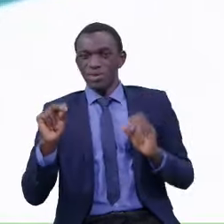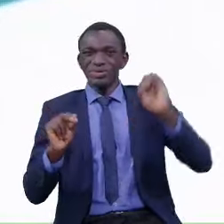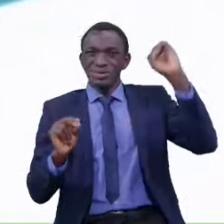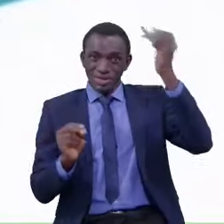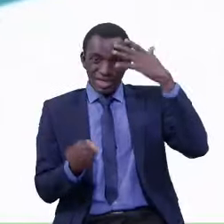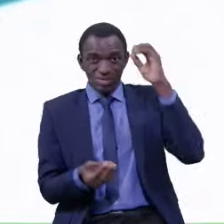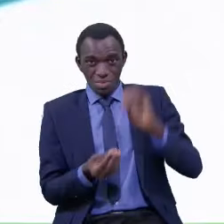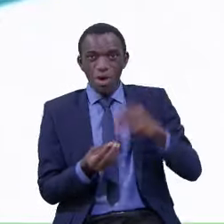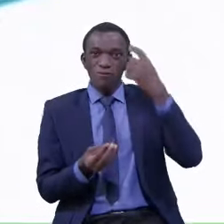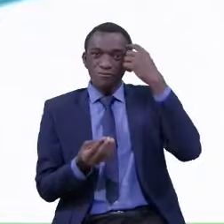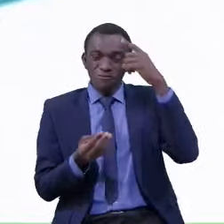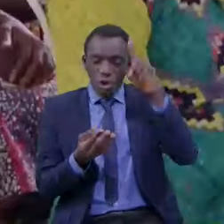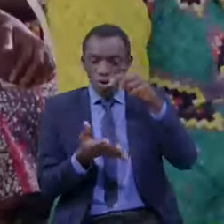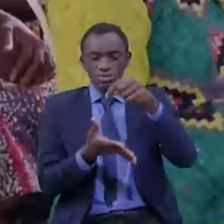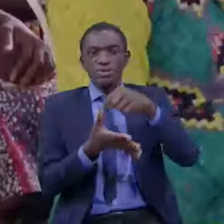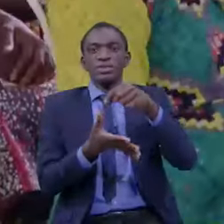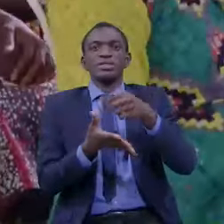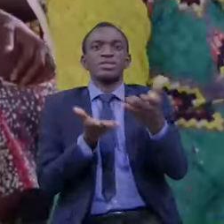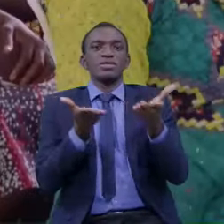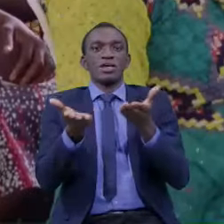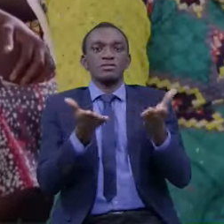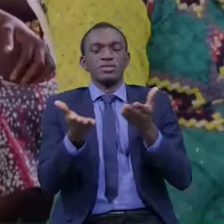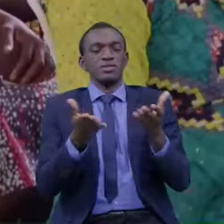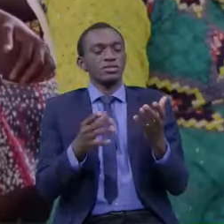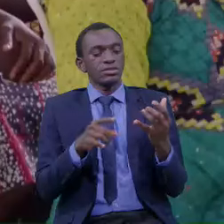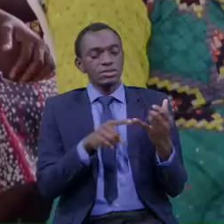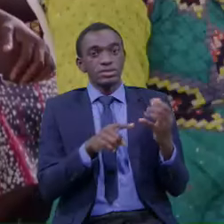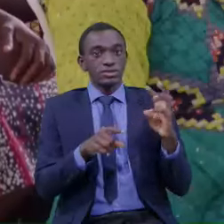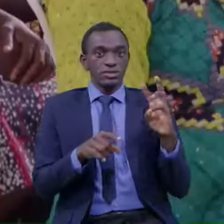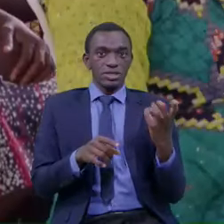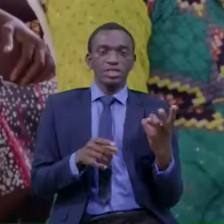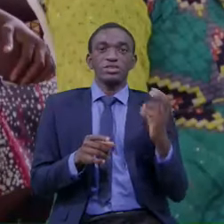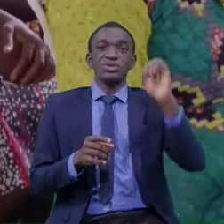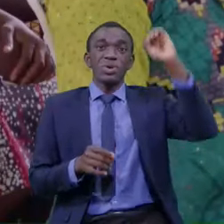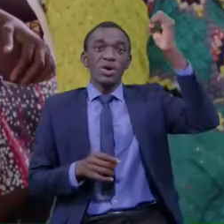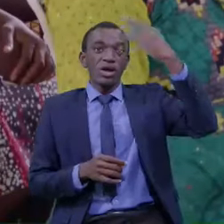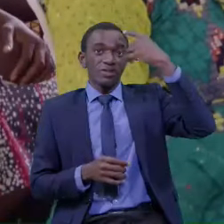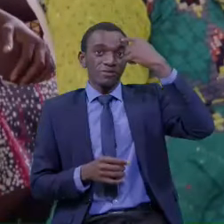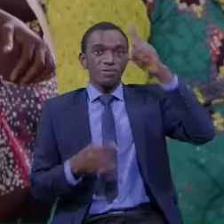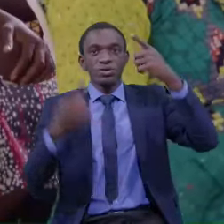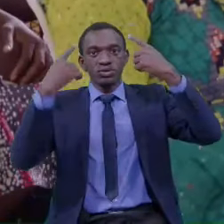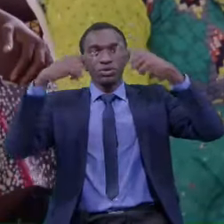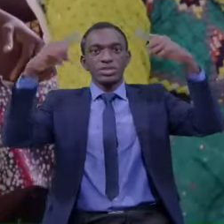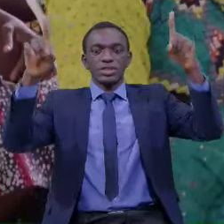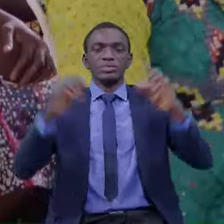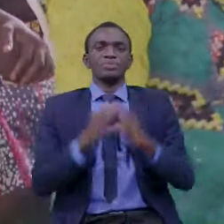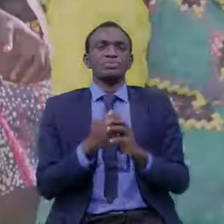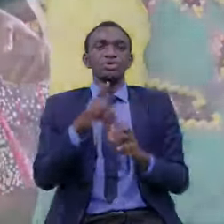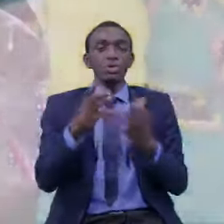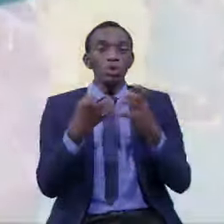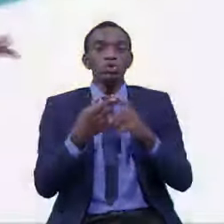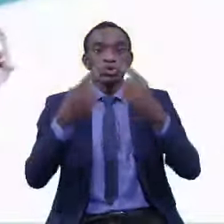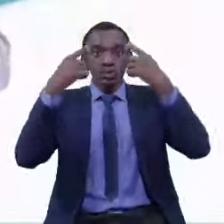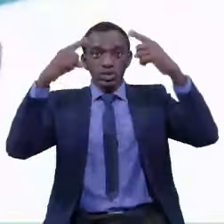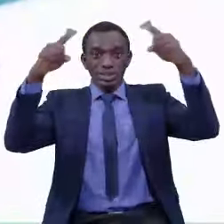Number six, there's grace for success. Want to succeed in the ministry? The Lord told Joshua,